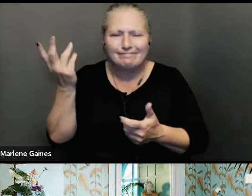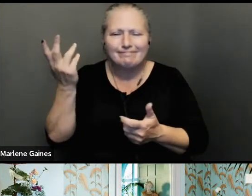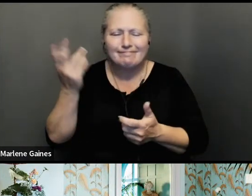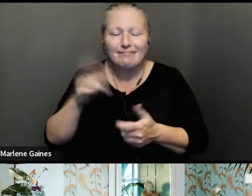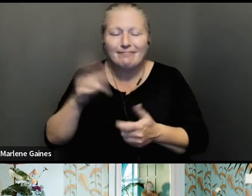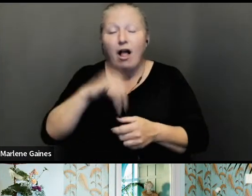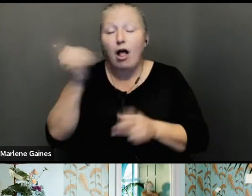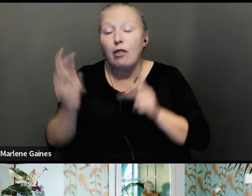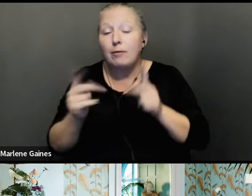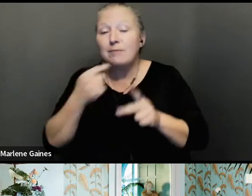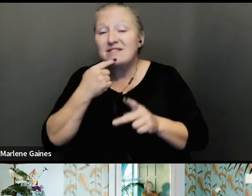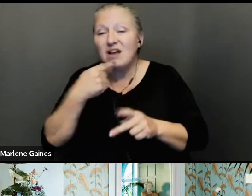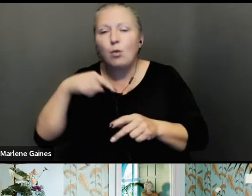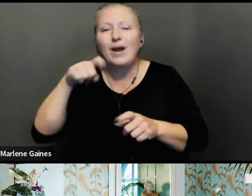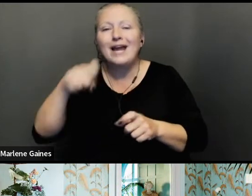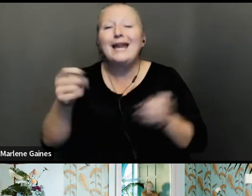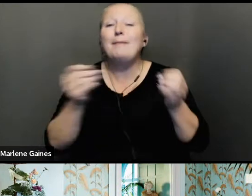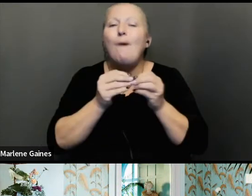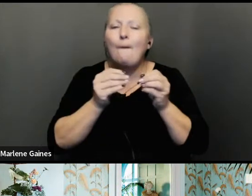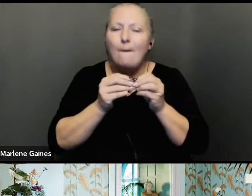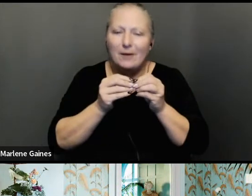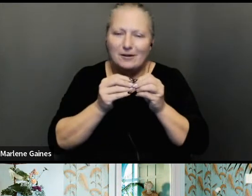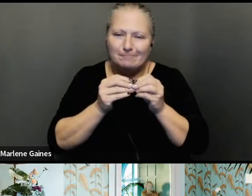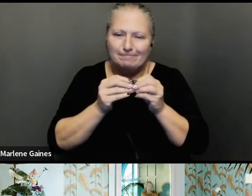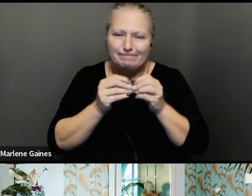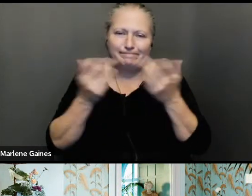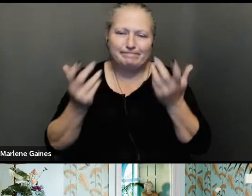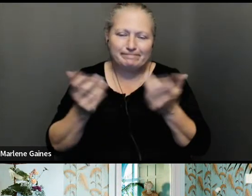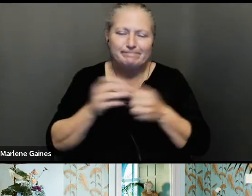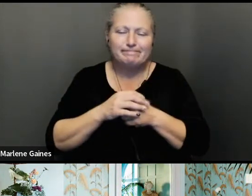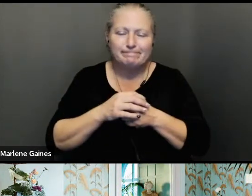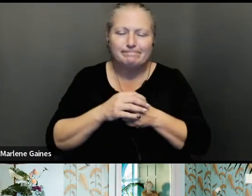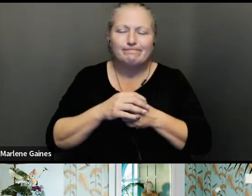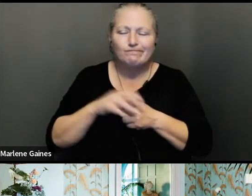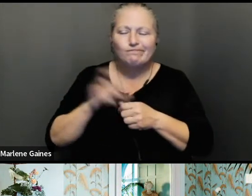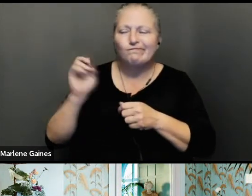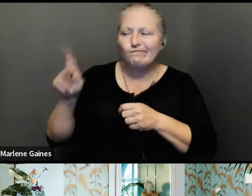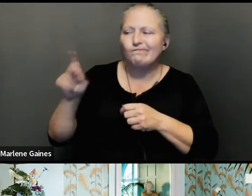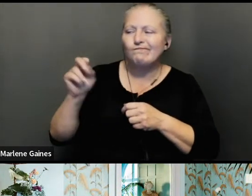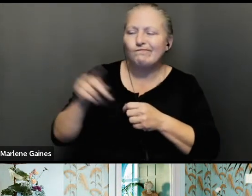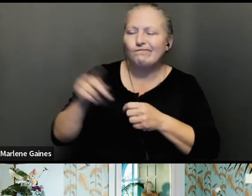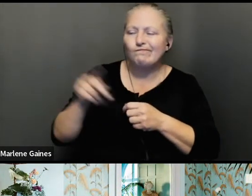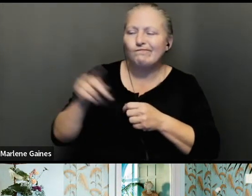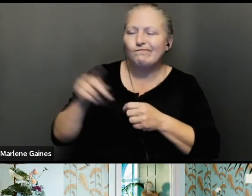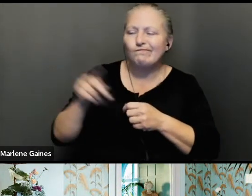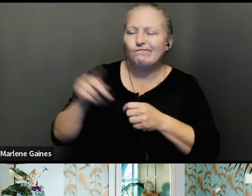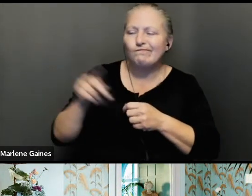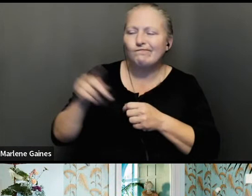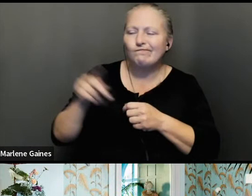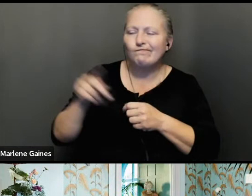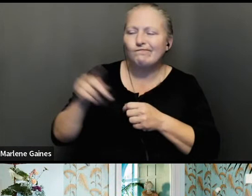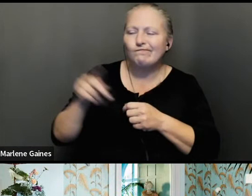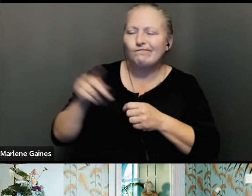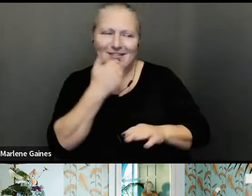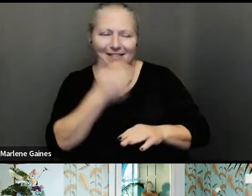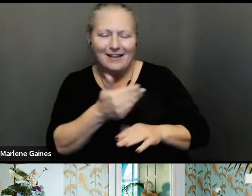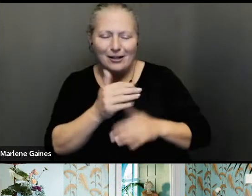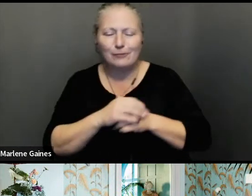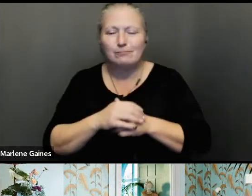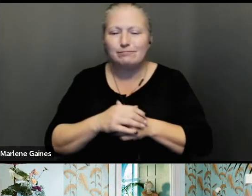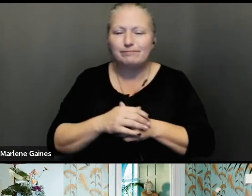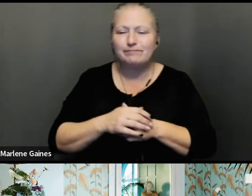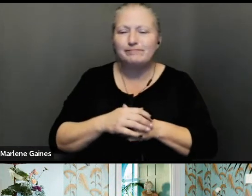had said, we just need more. Yeah. Okay. Great question. Thank you. Terry, Oh. you go